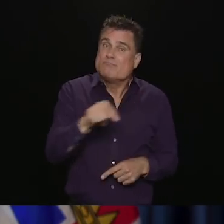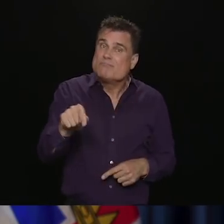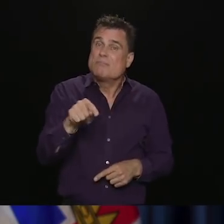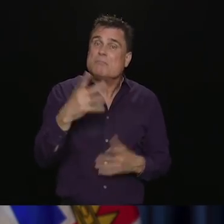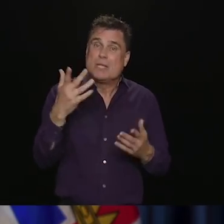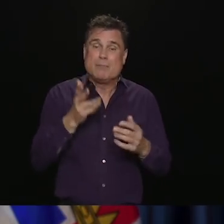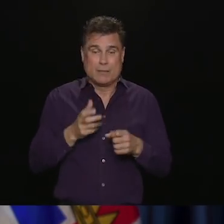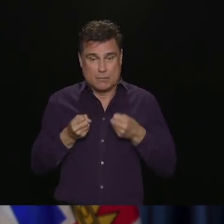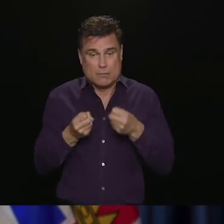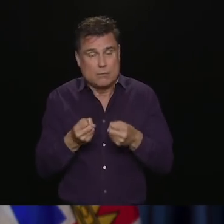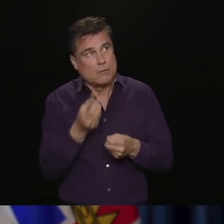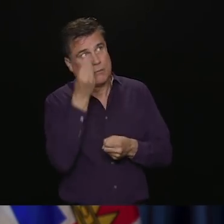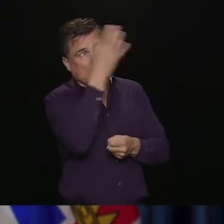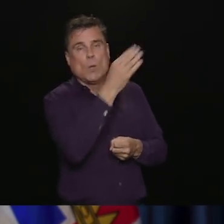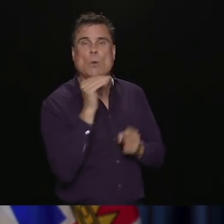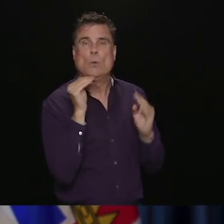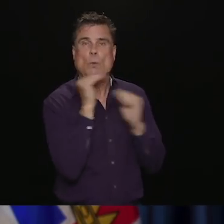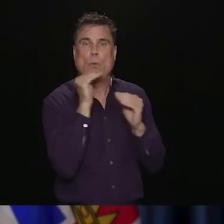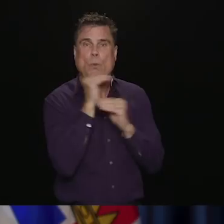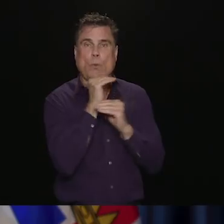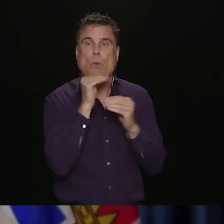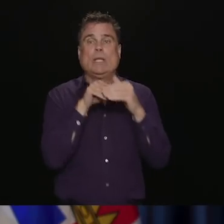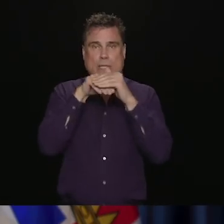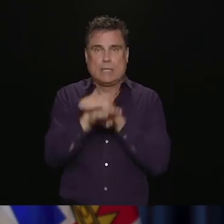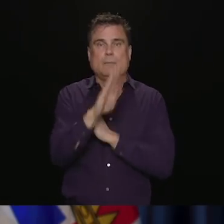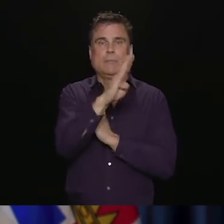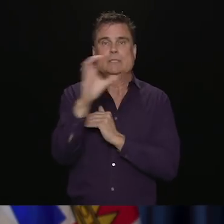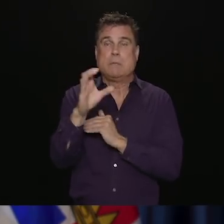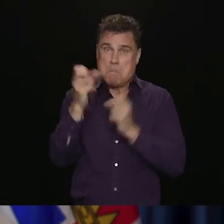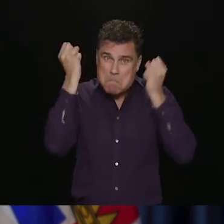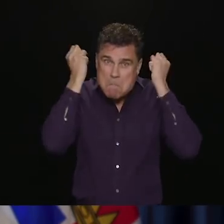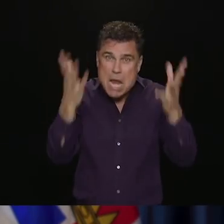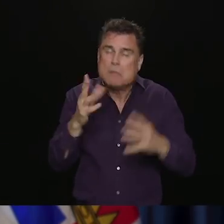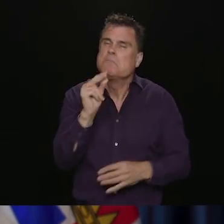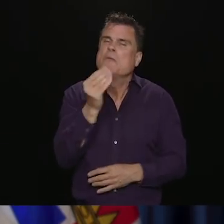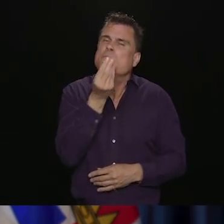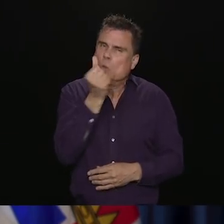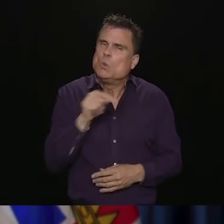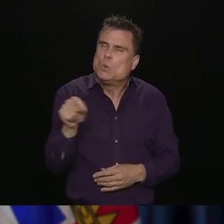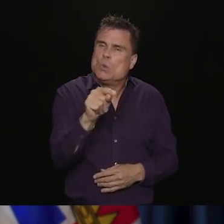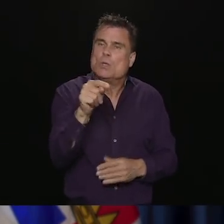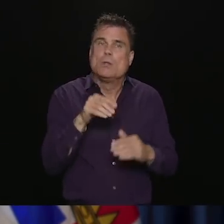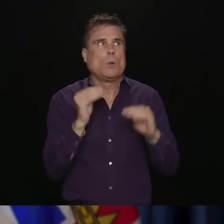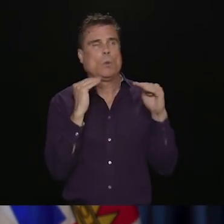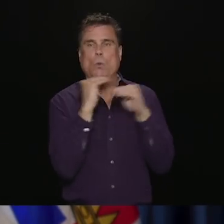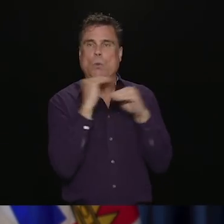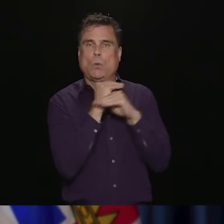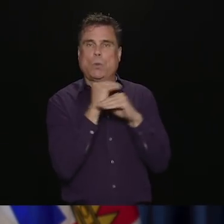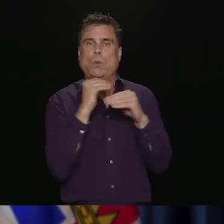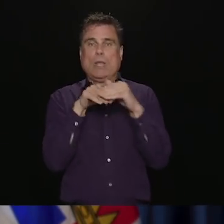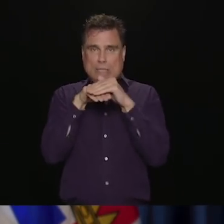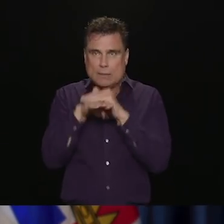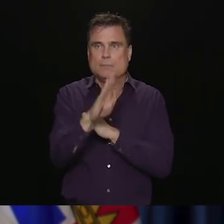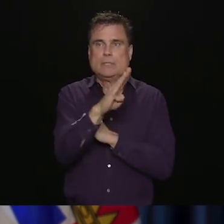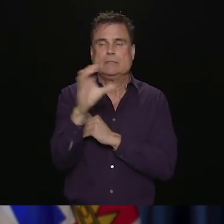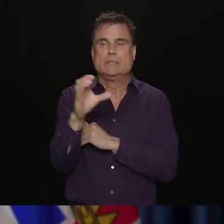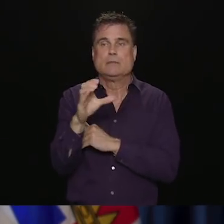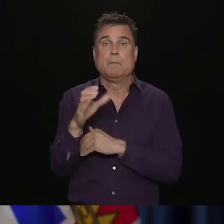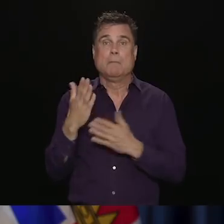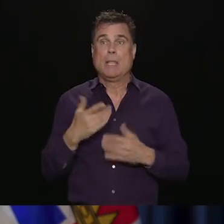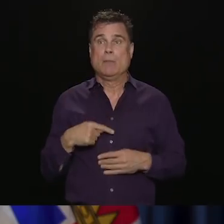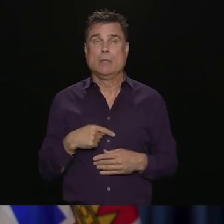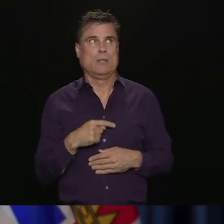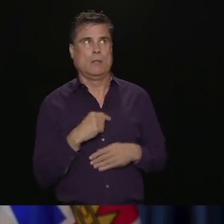I suspect not many. And if they do so, they perhaps don't fully understand the risks they take in misleading people about